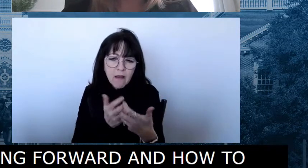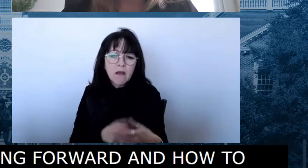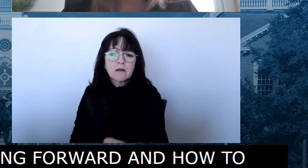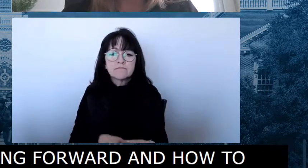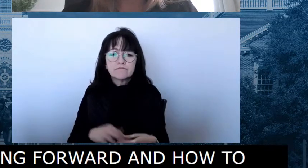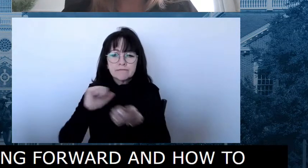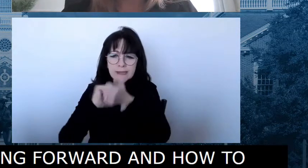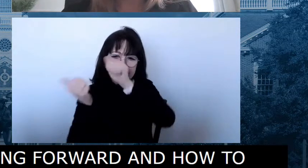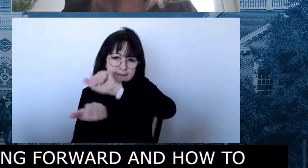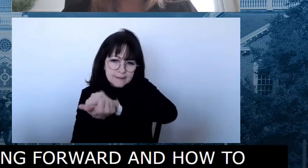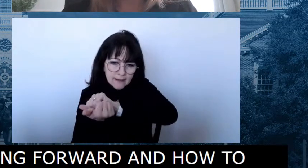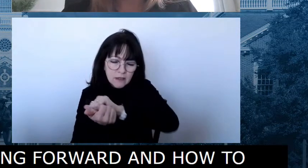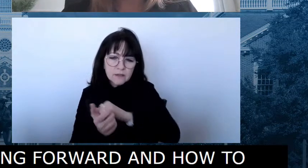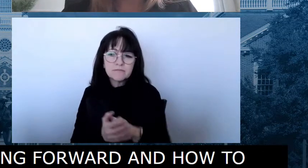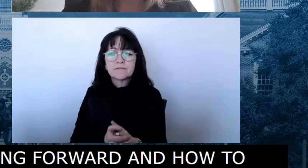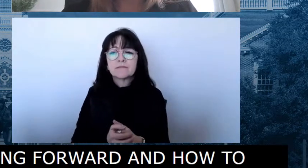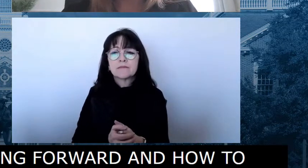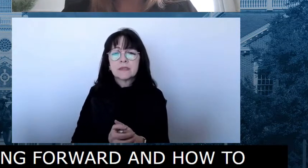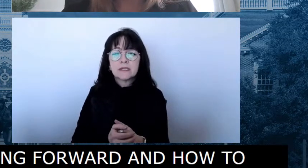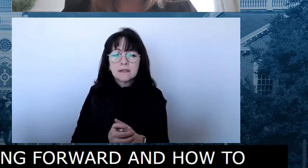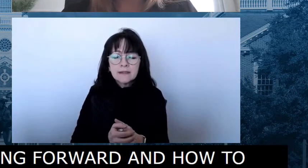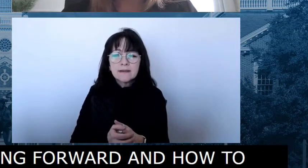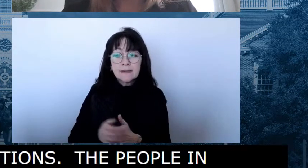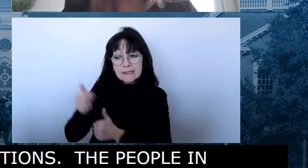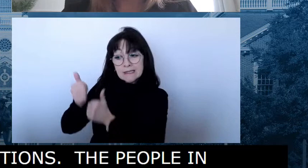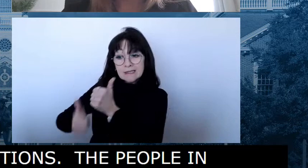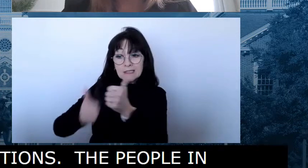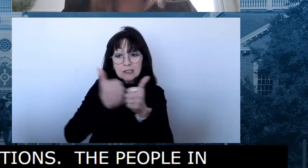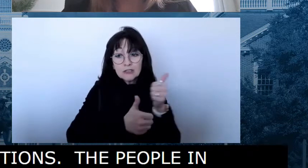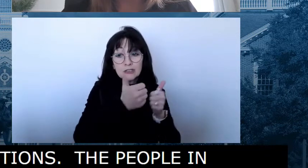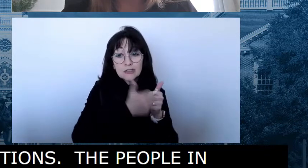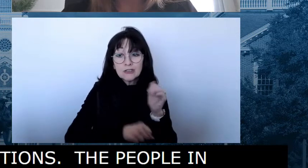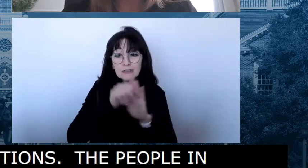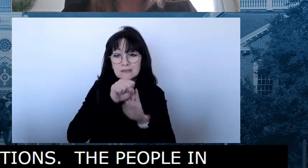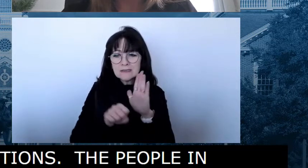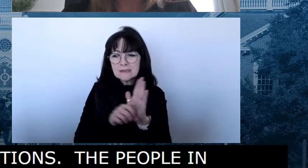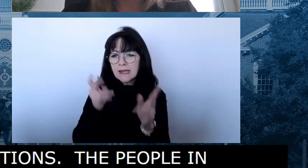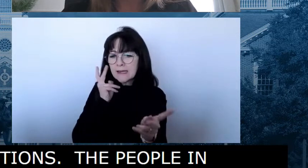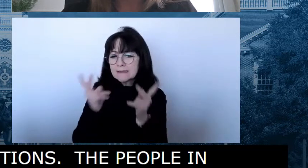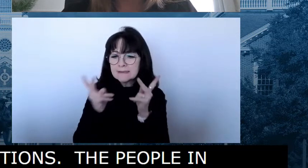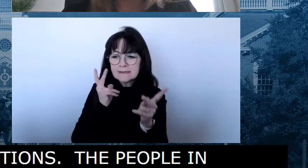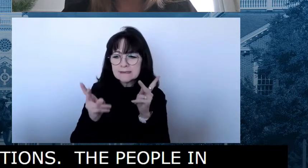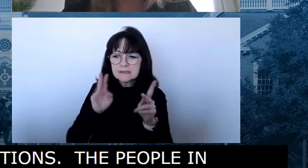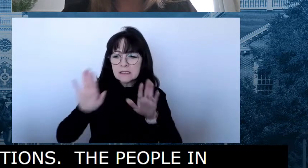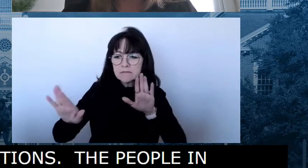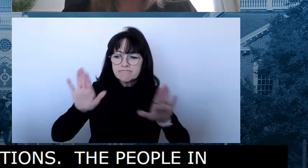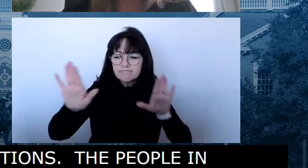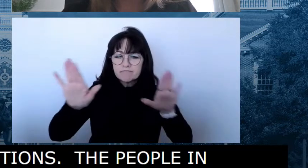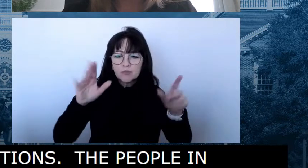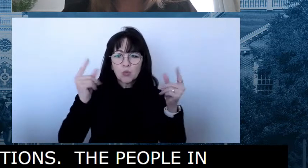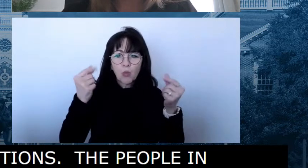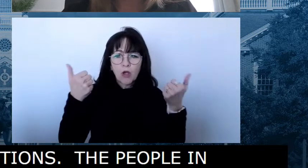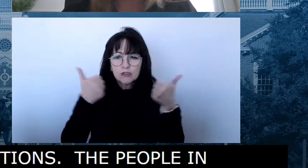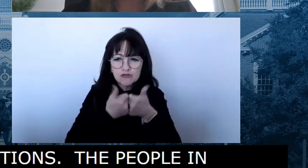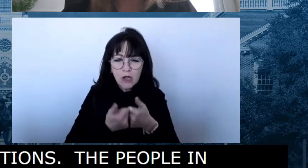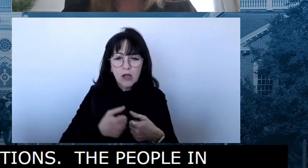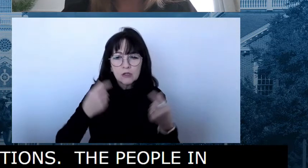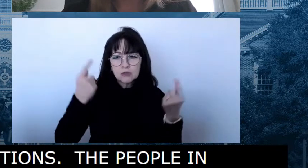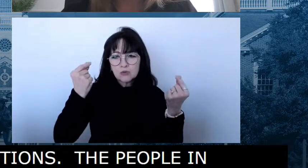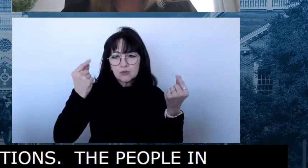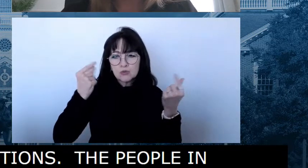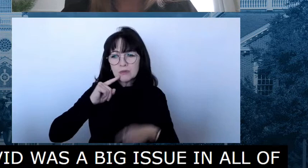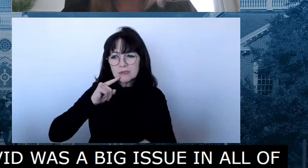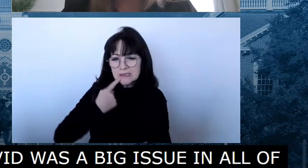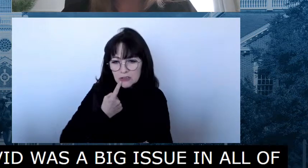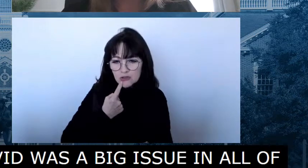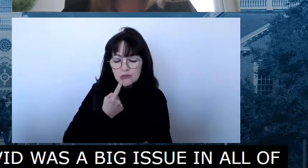big issue in each of our states, and therefore looking for some indicator of the severity of the disease. How do we move